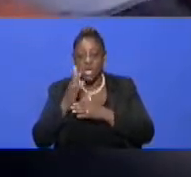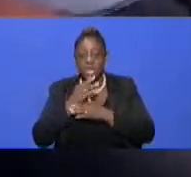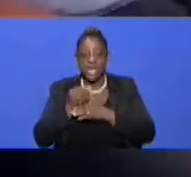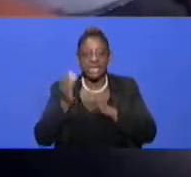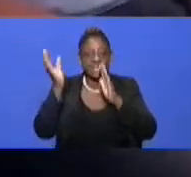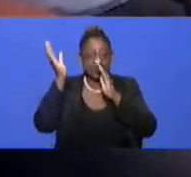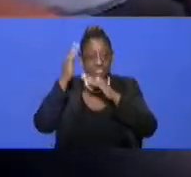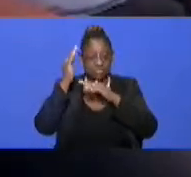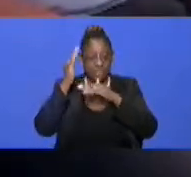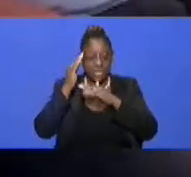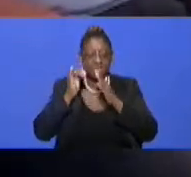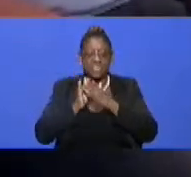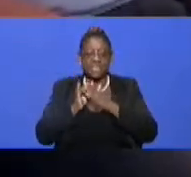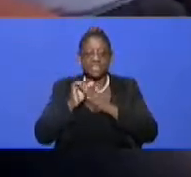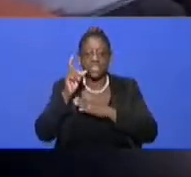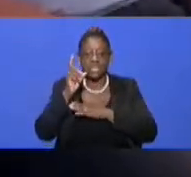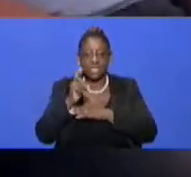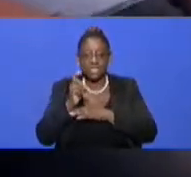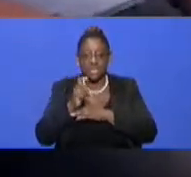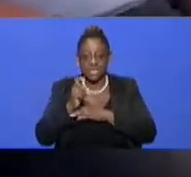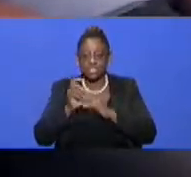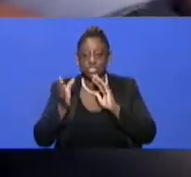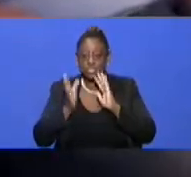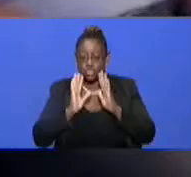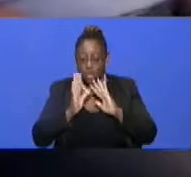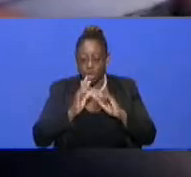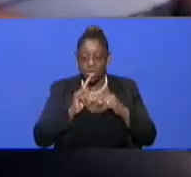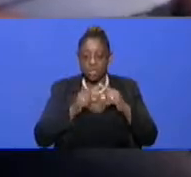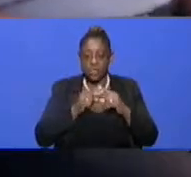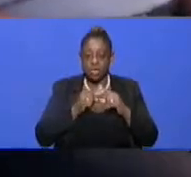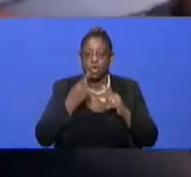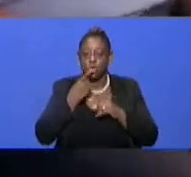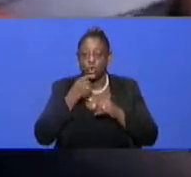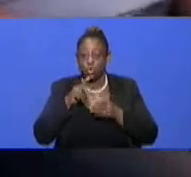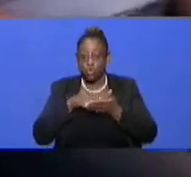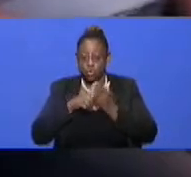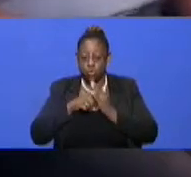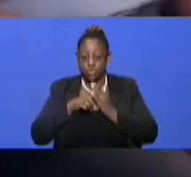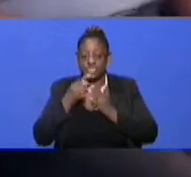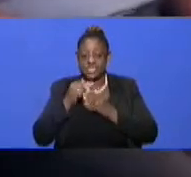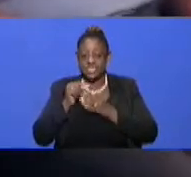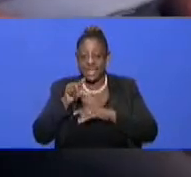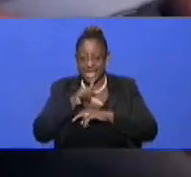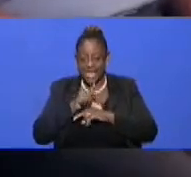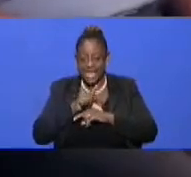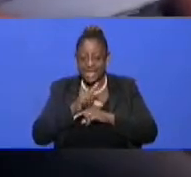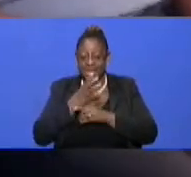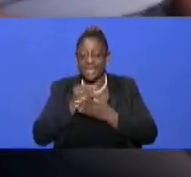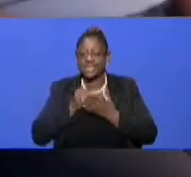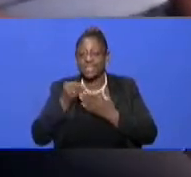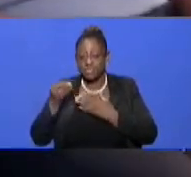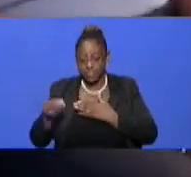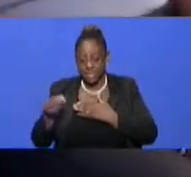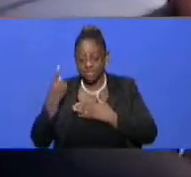be some consultation and some conversations on the matter, and that's about all that I can say on the